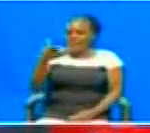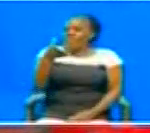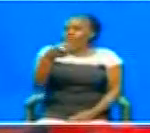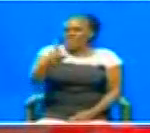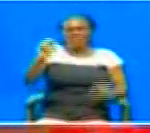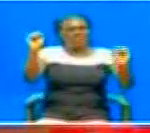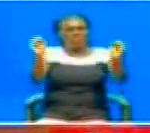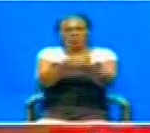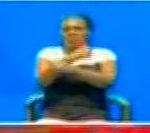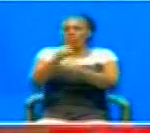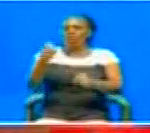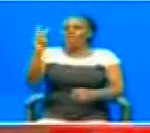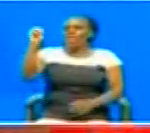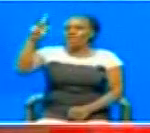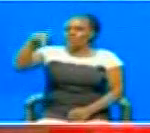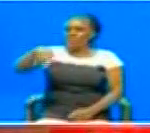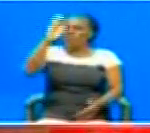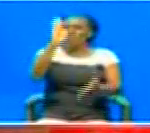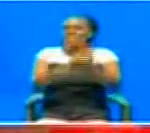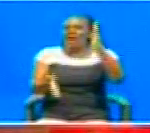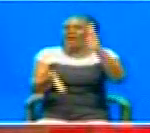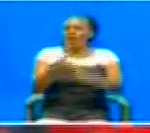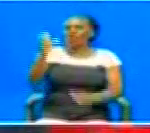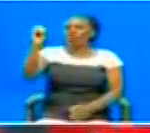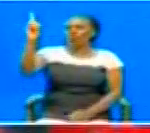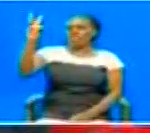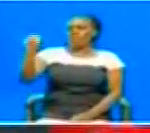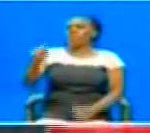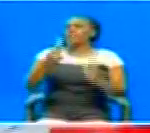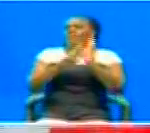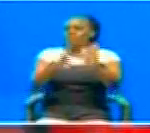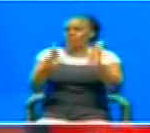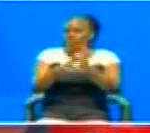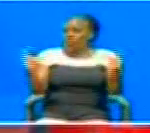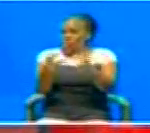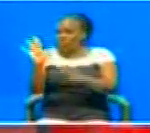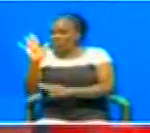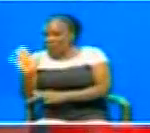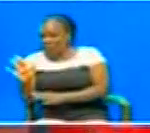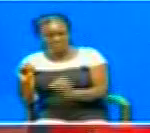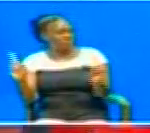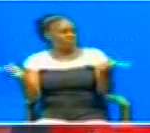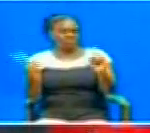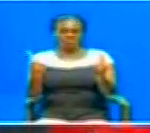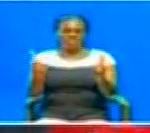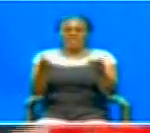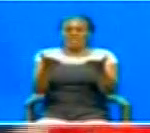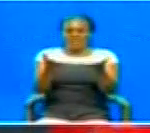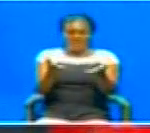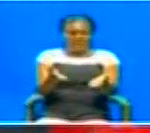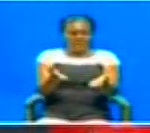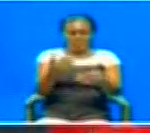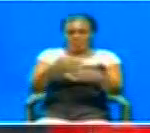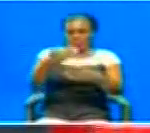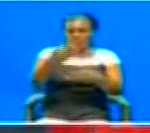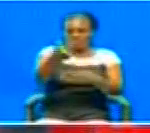Namwamba cannot be an MP without ODM. He does not represent either his community, the Luhya people. From now, what I